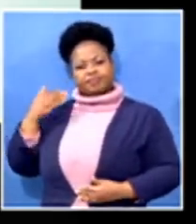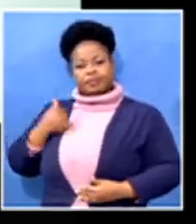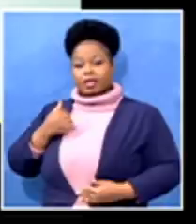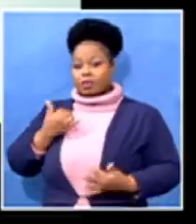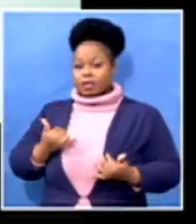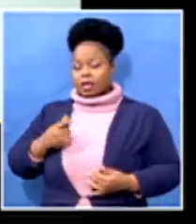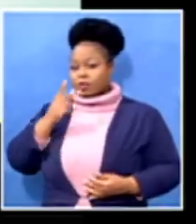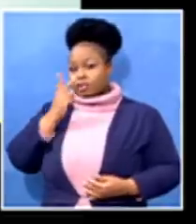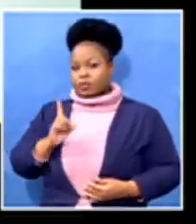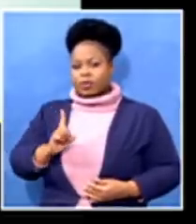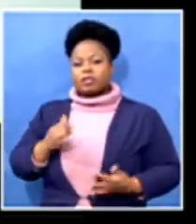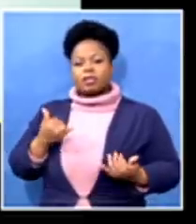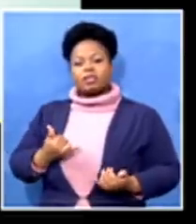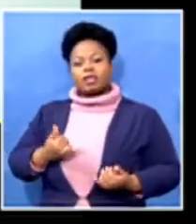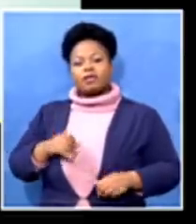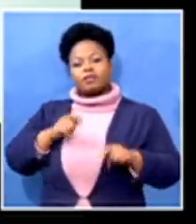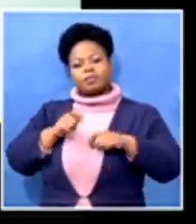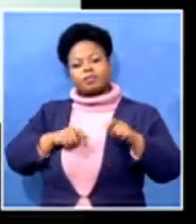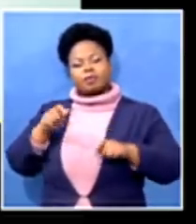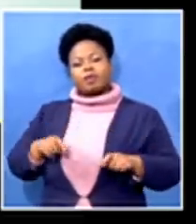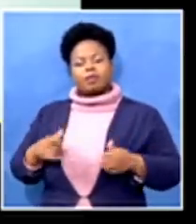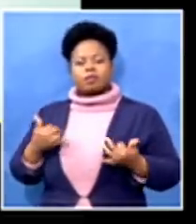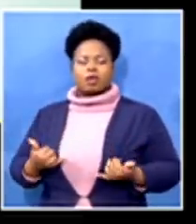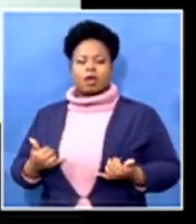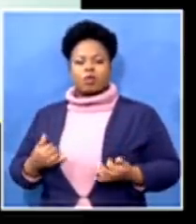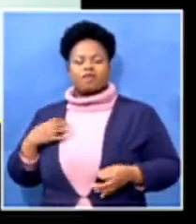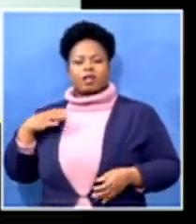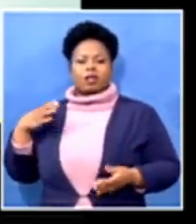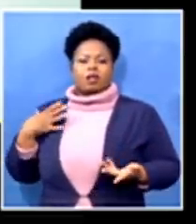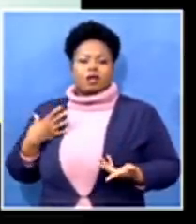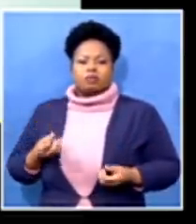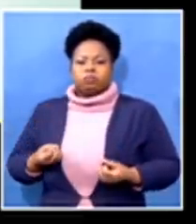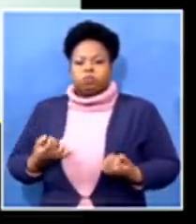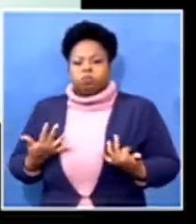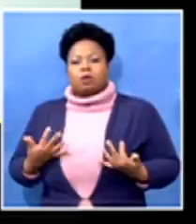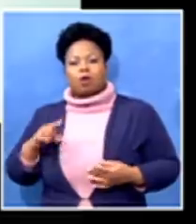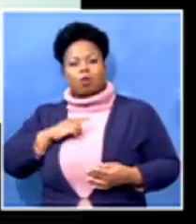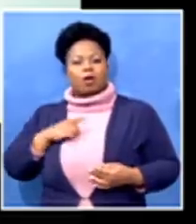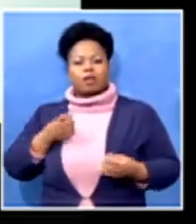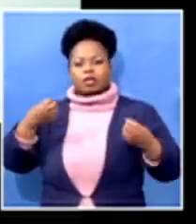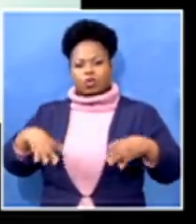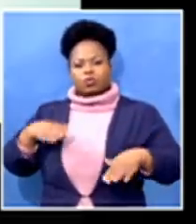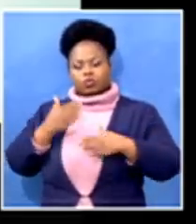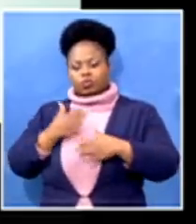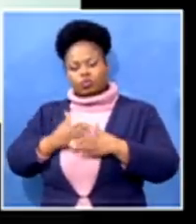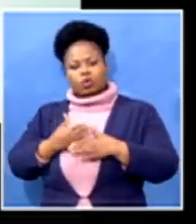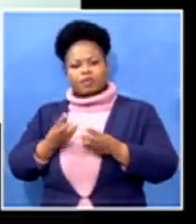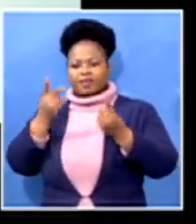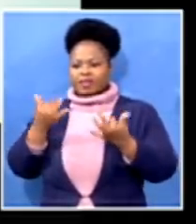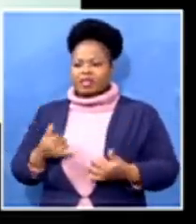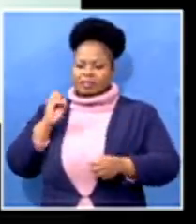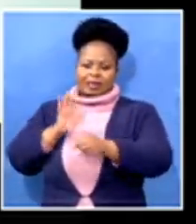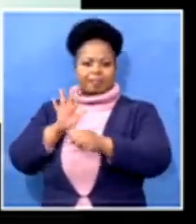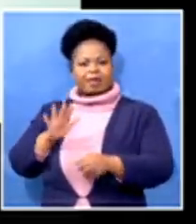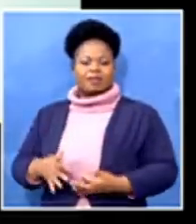now is really a progression of people just feeling overwhelmed. They've lost their jobs, the financial impact, the overall